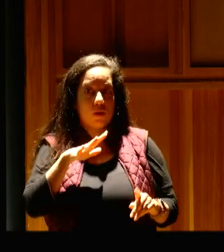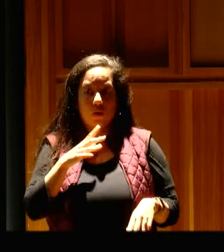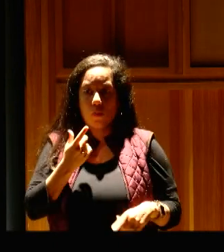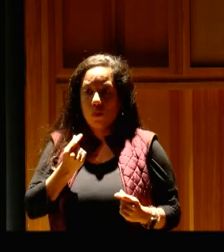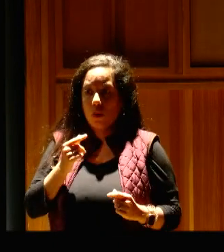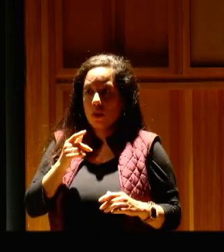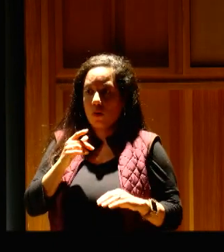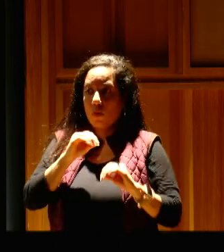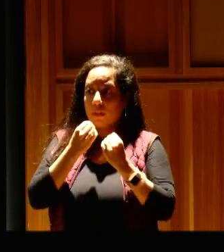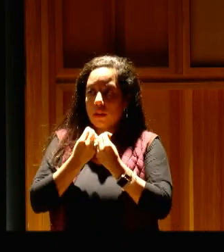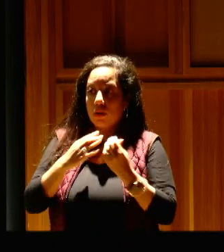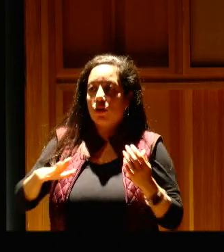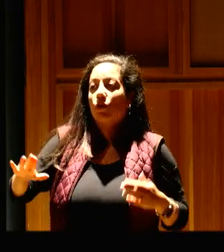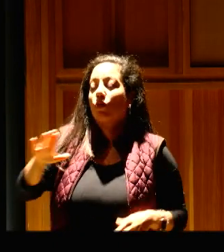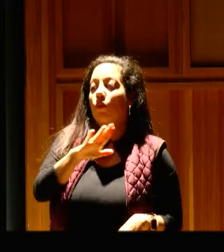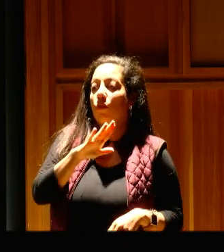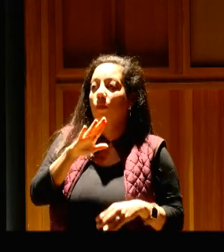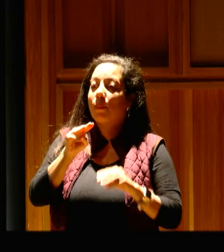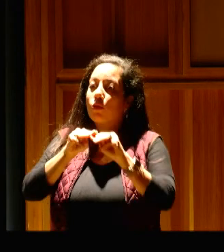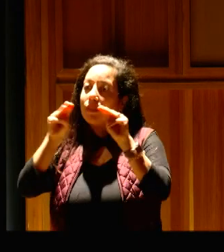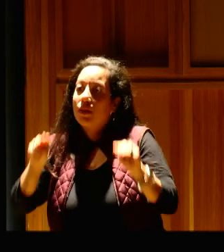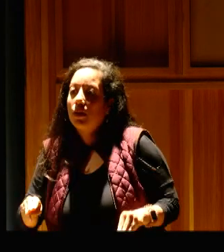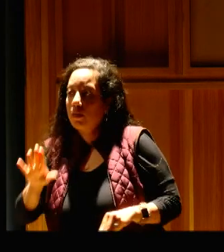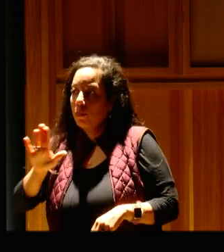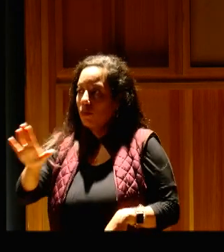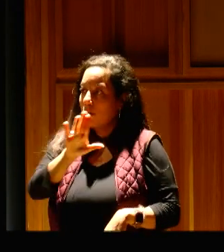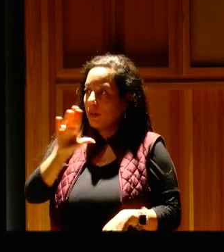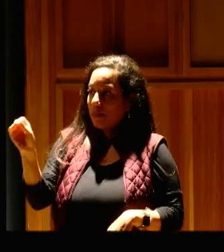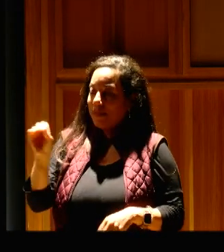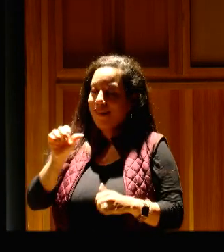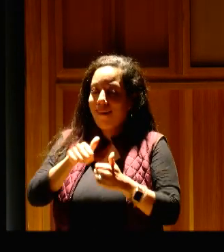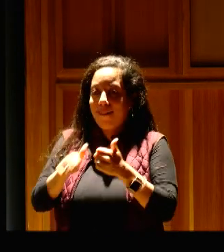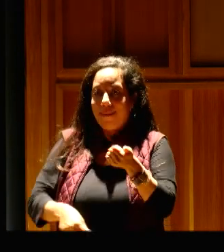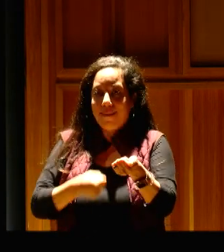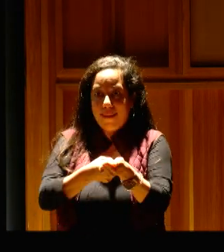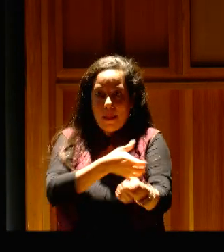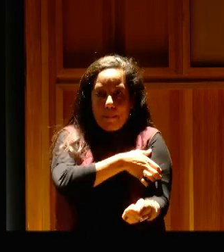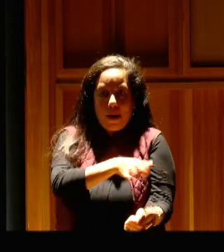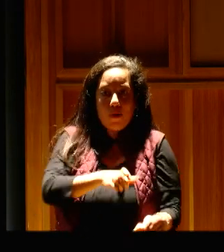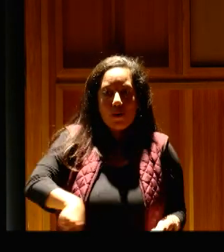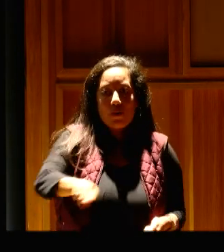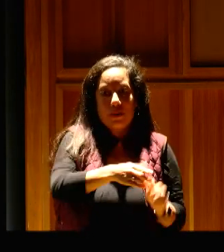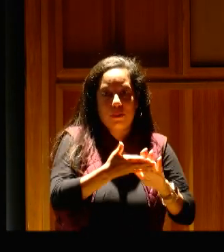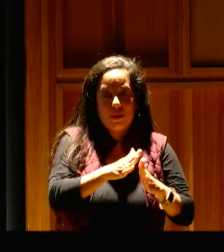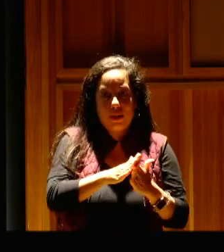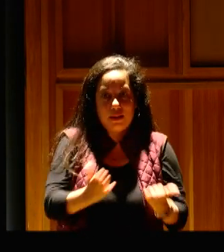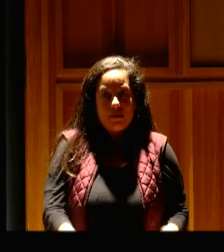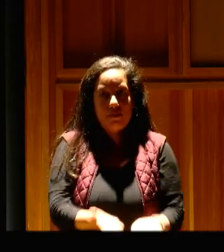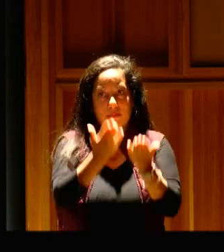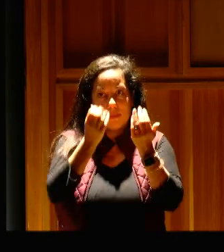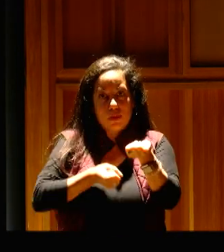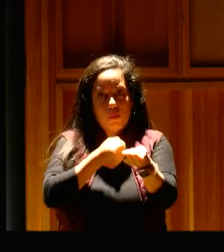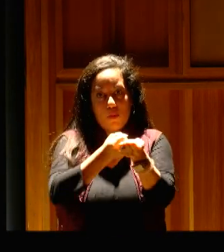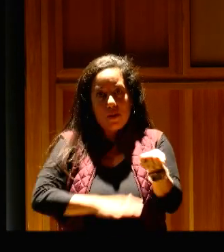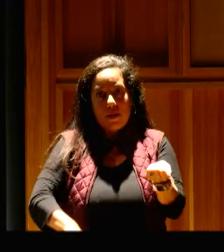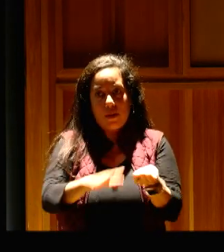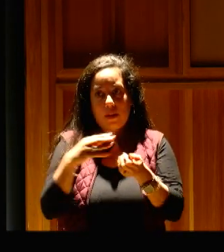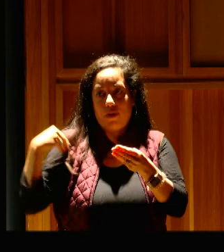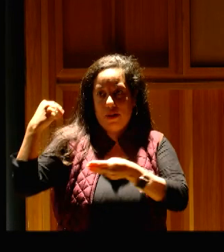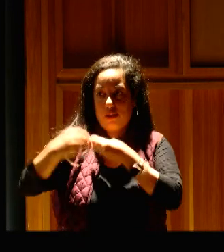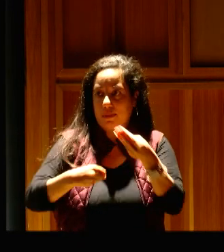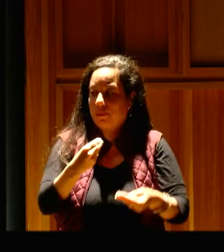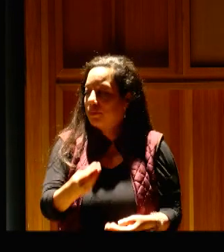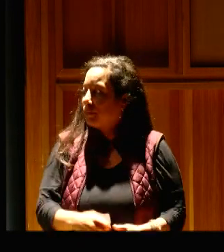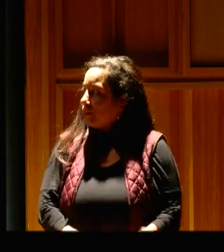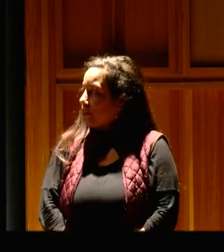firm is doing to empower those cultural communities and to uplift their heritage?